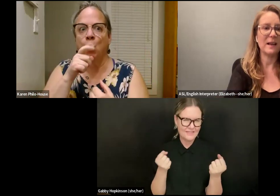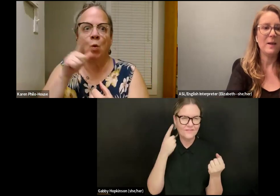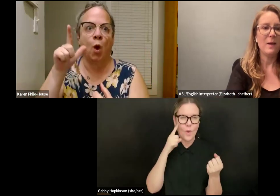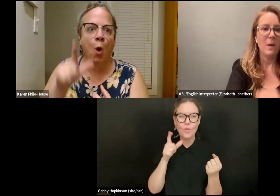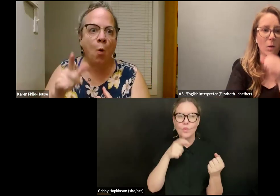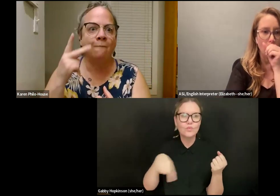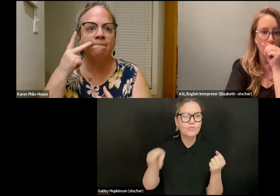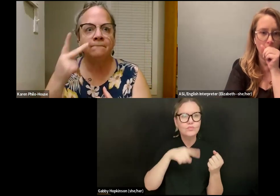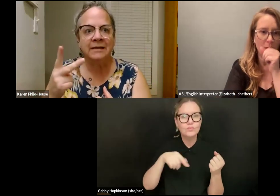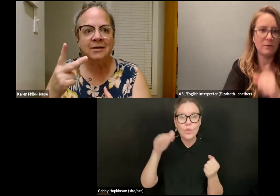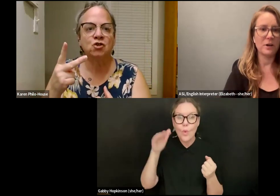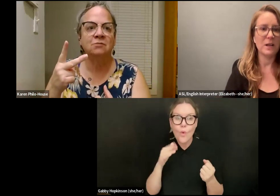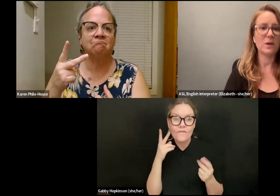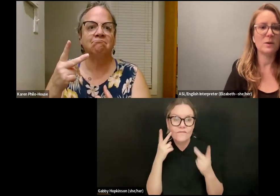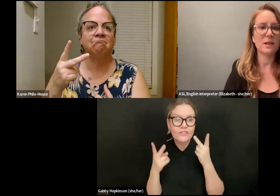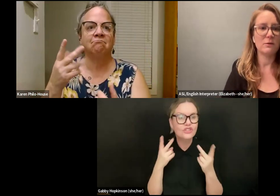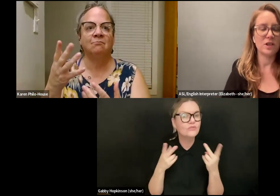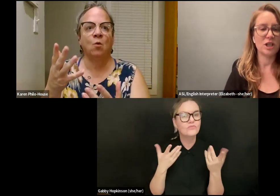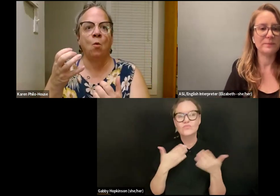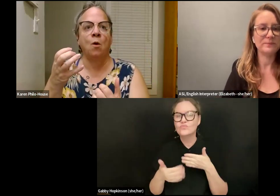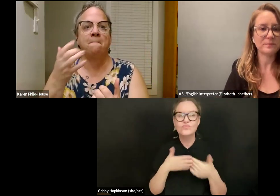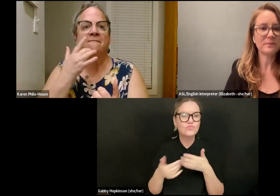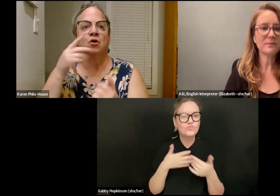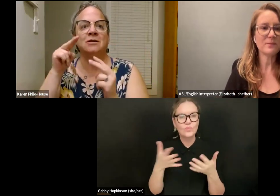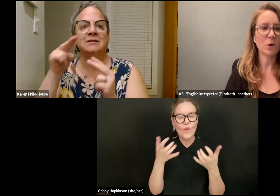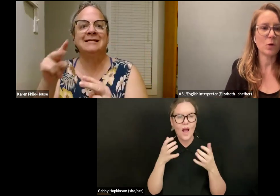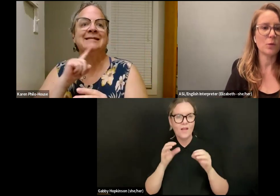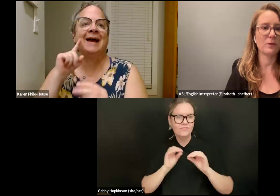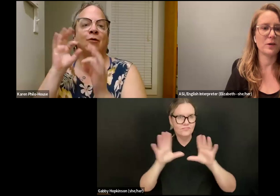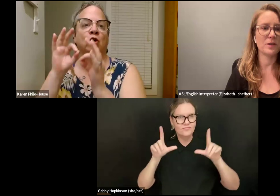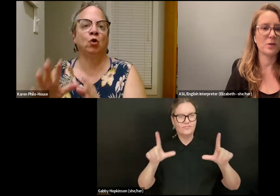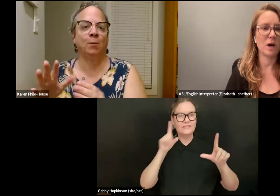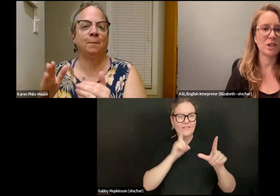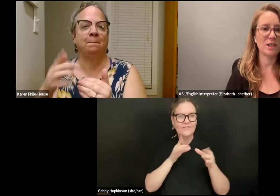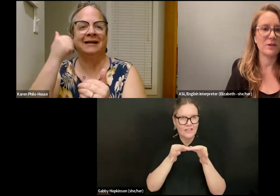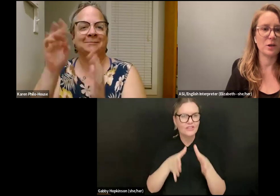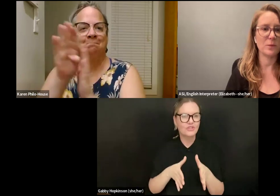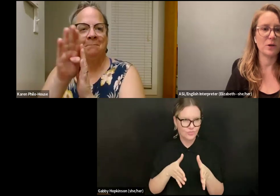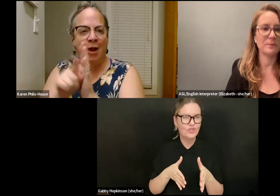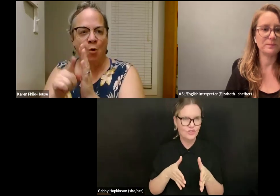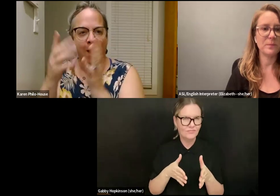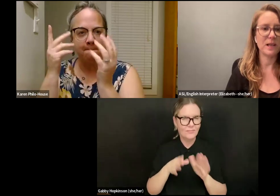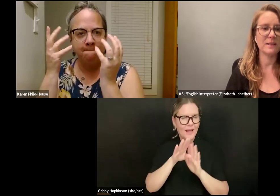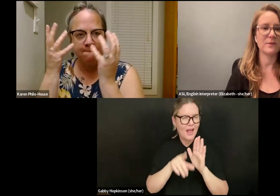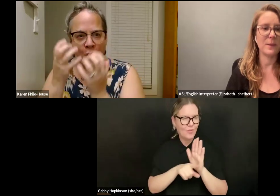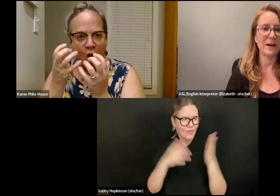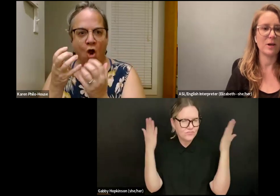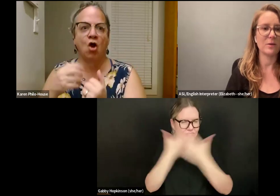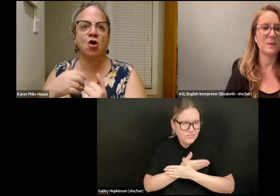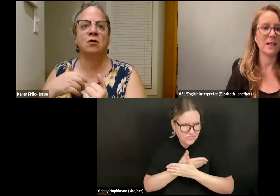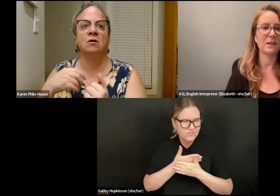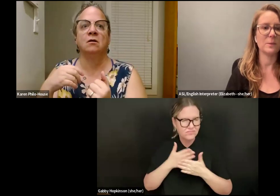who's signing. For anyone who is low vision or who prefers to watch a deaf interpreter because